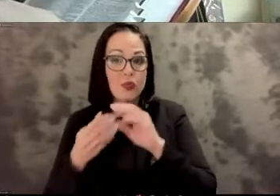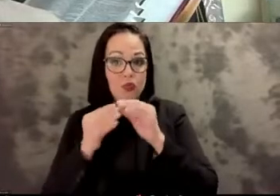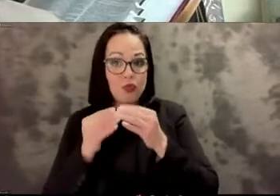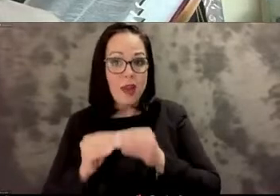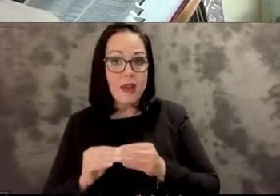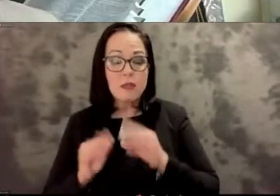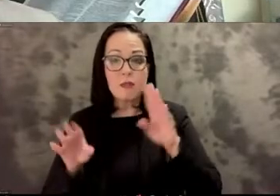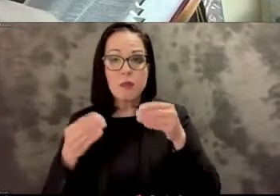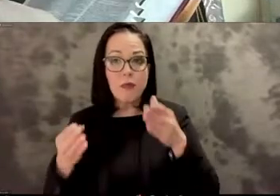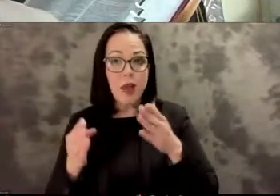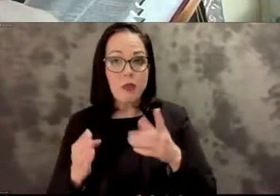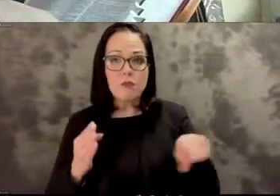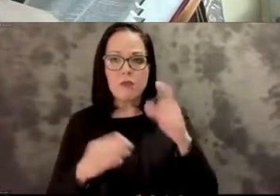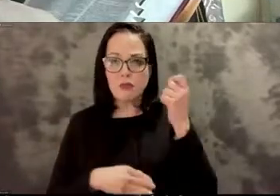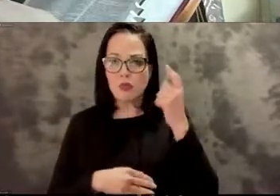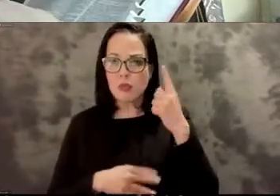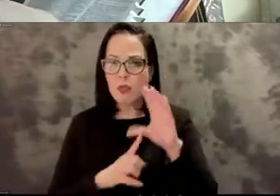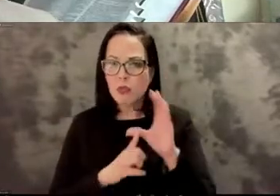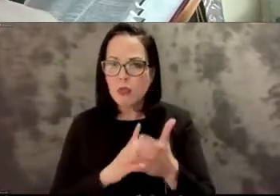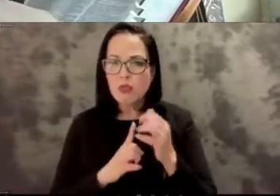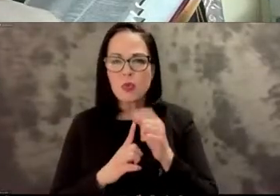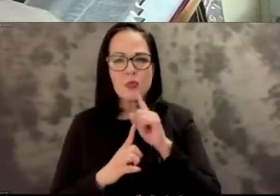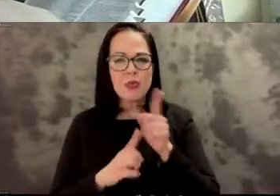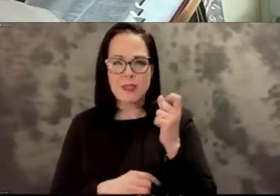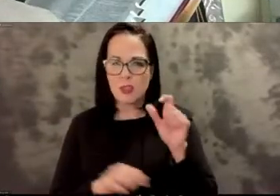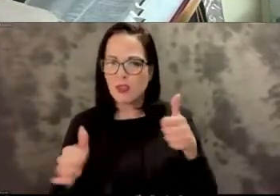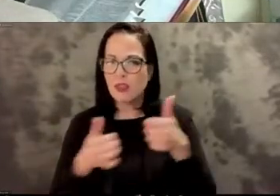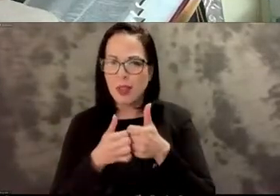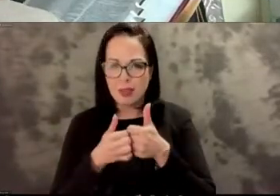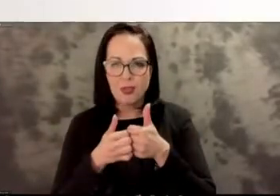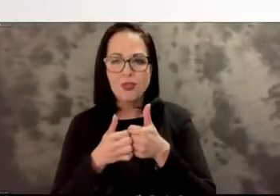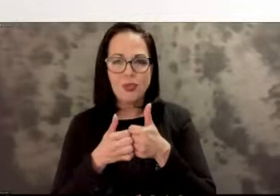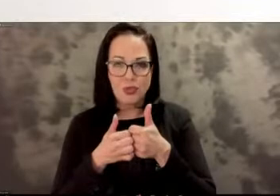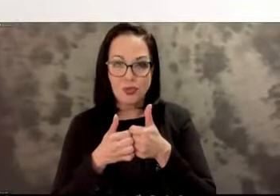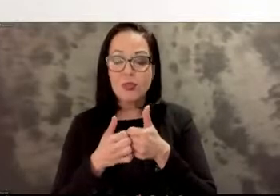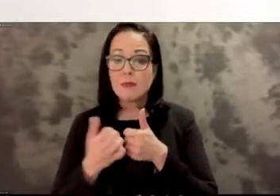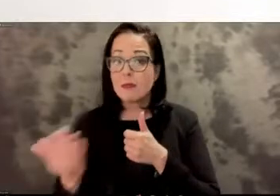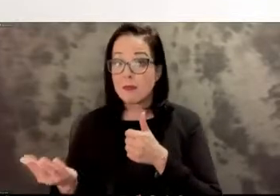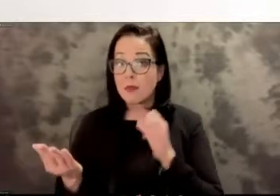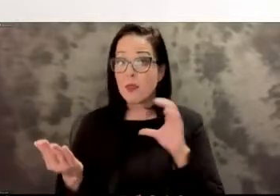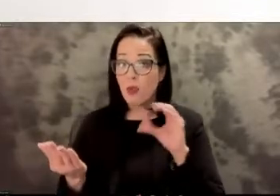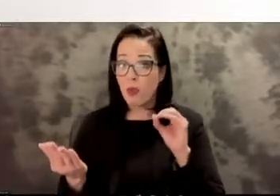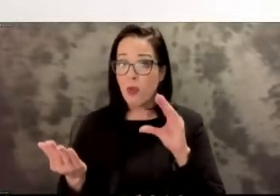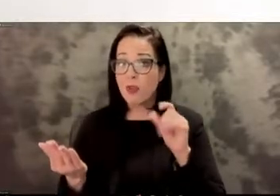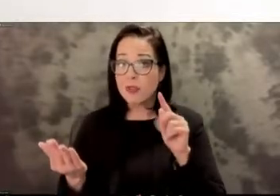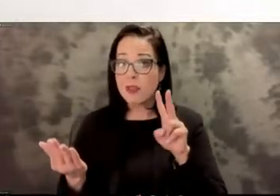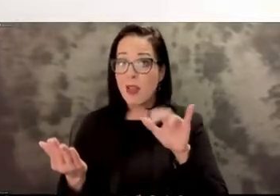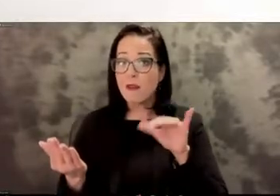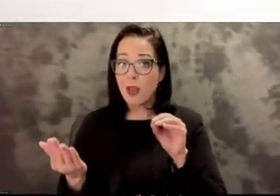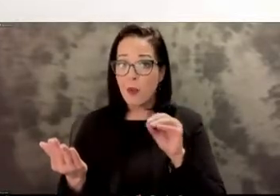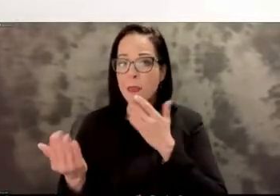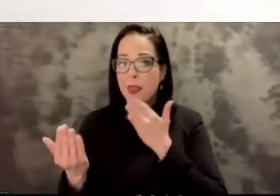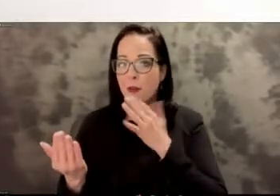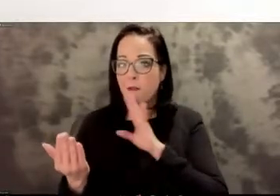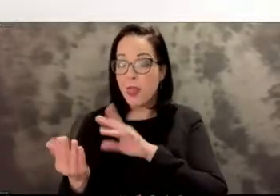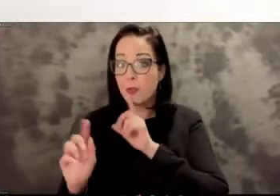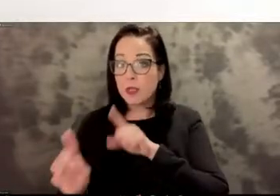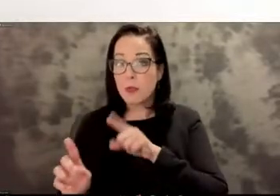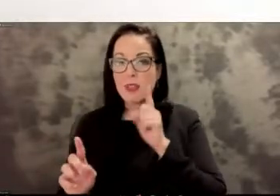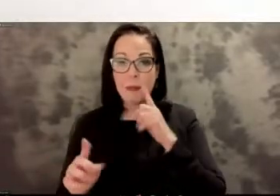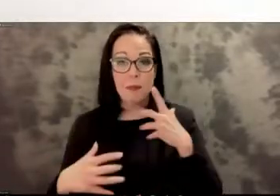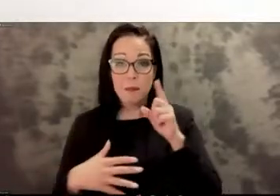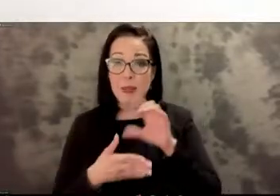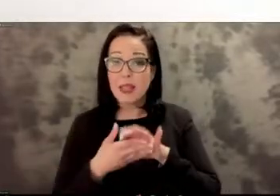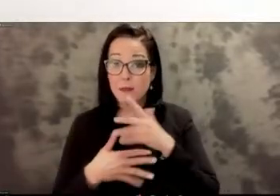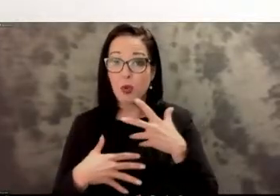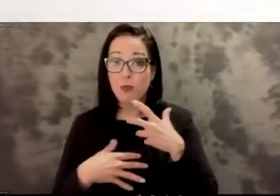that understands your culture is challenging. So Octavio, thank you for that response, and I think you captured a lot of